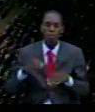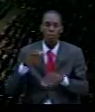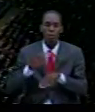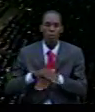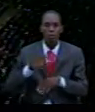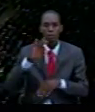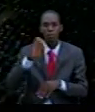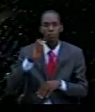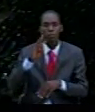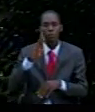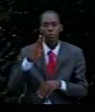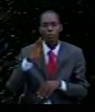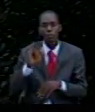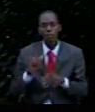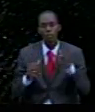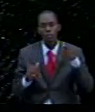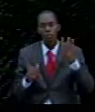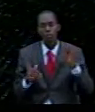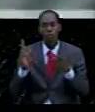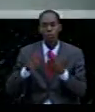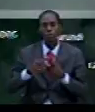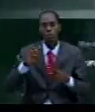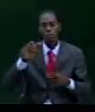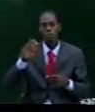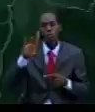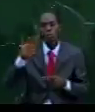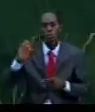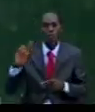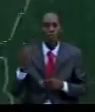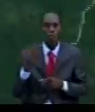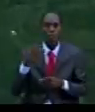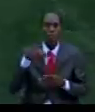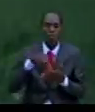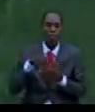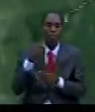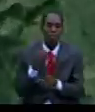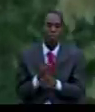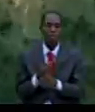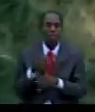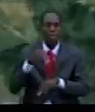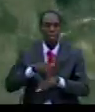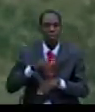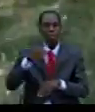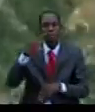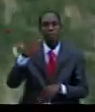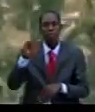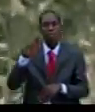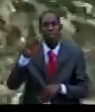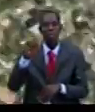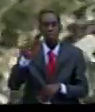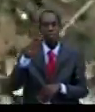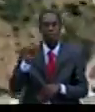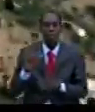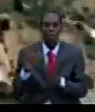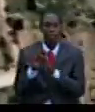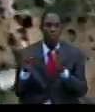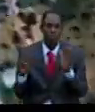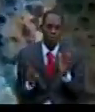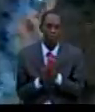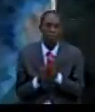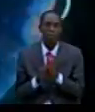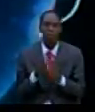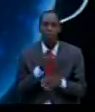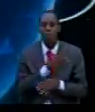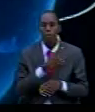March 1, 2022. Live at Jalingo, Taraba State, Nature's Gift to Nigeria, West Africa.